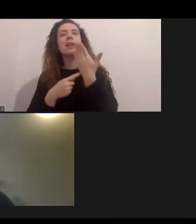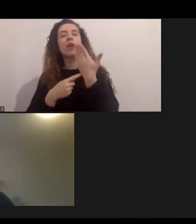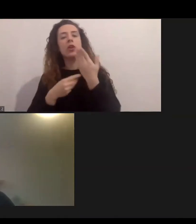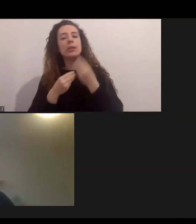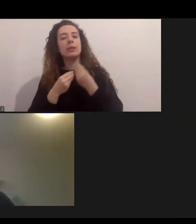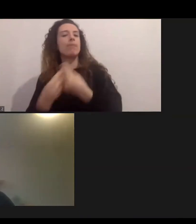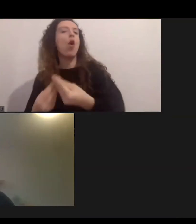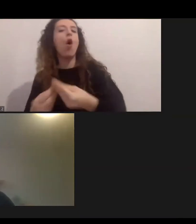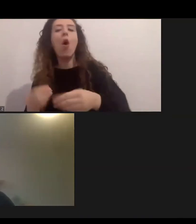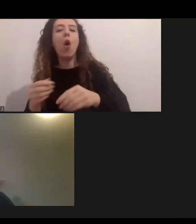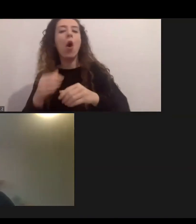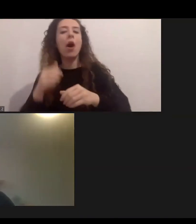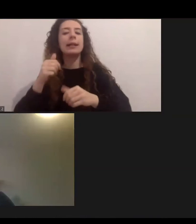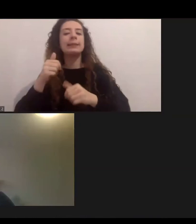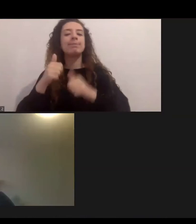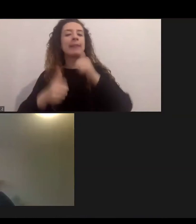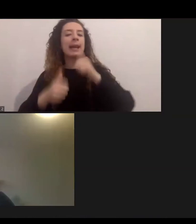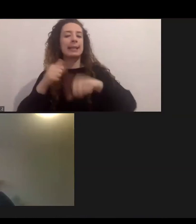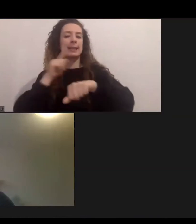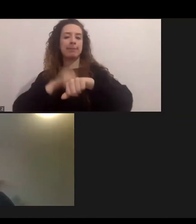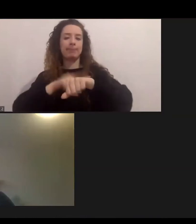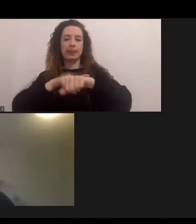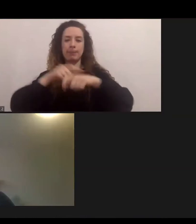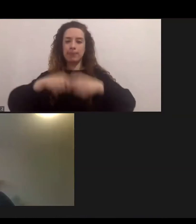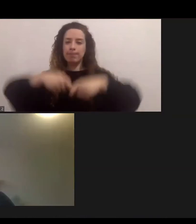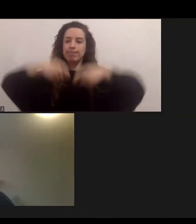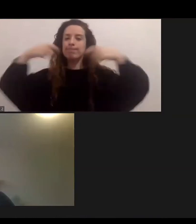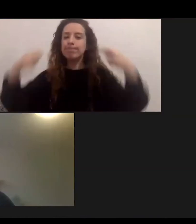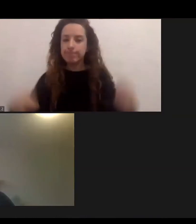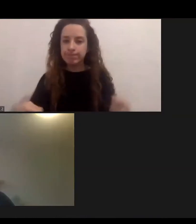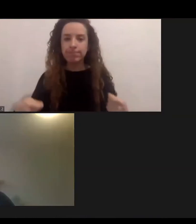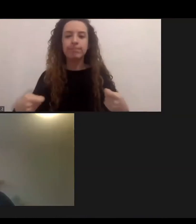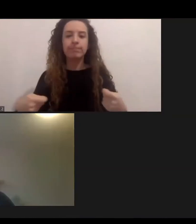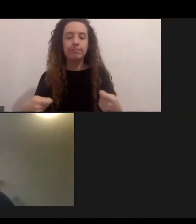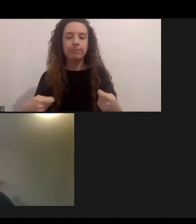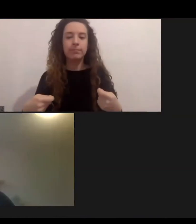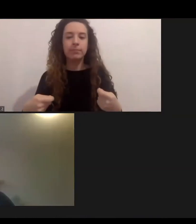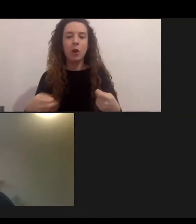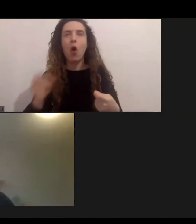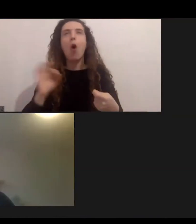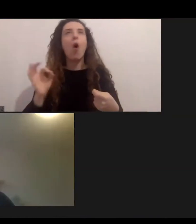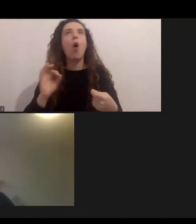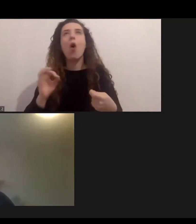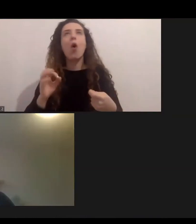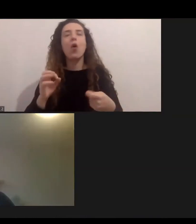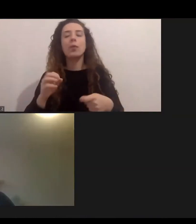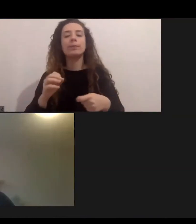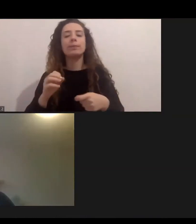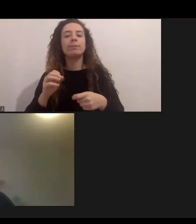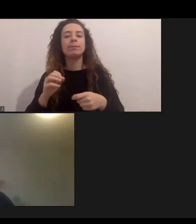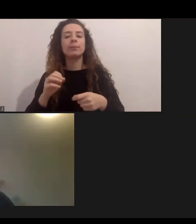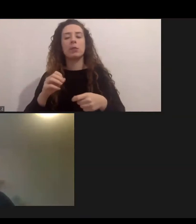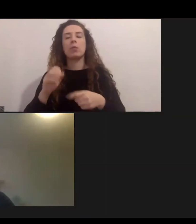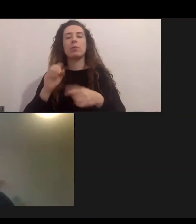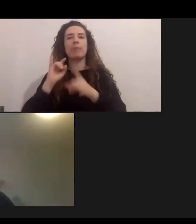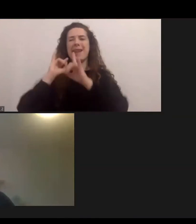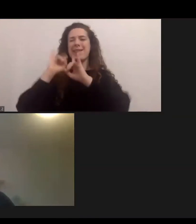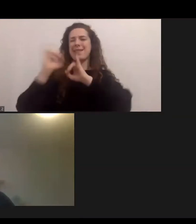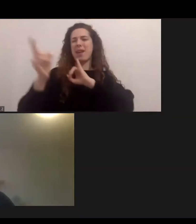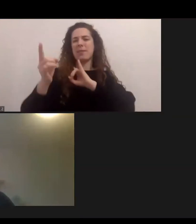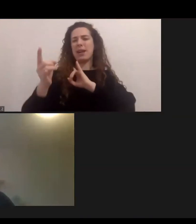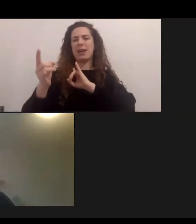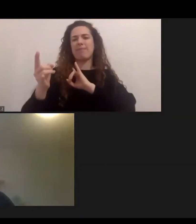you use it when you want to read the characters from the screen.